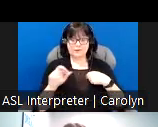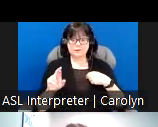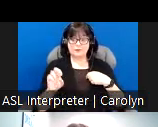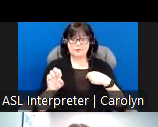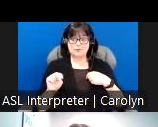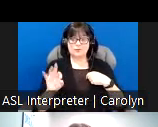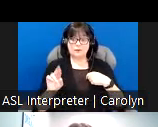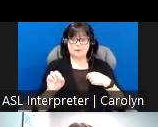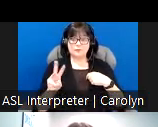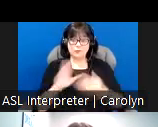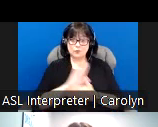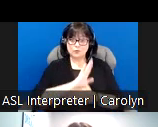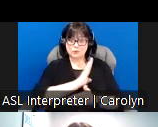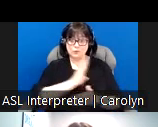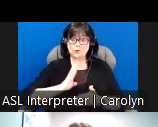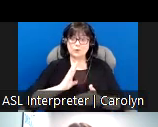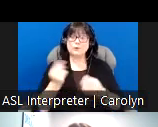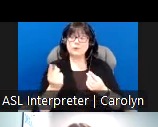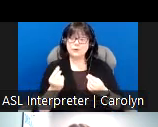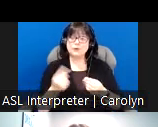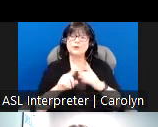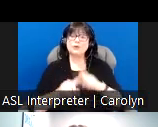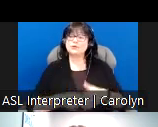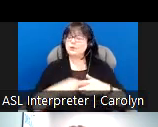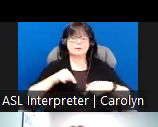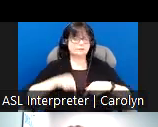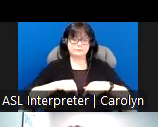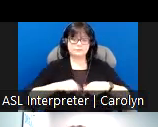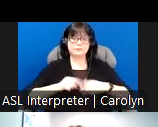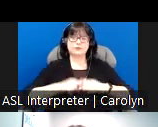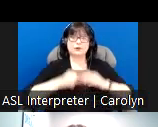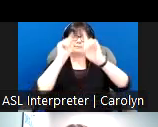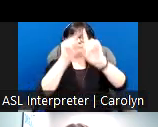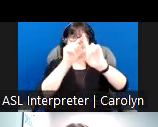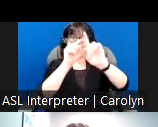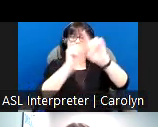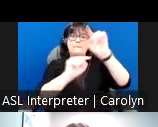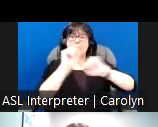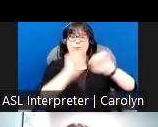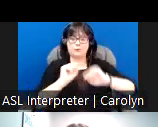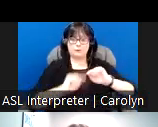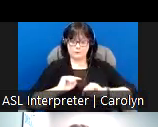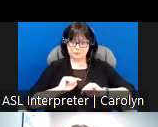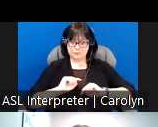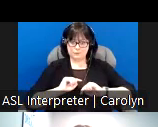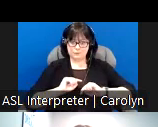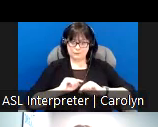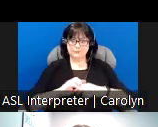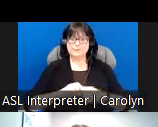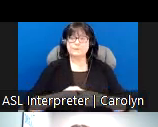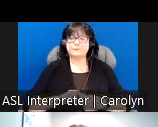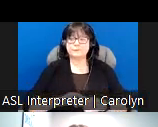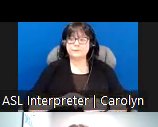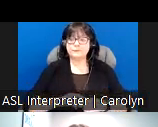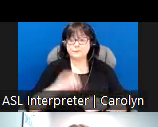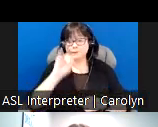by selecting a milestone to place in the learner plan. That skill development will occur with the learner. And then